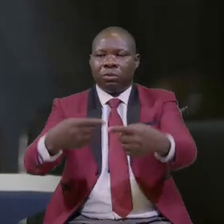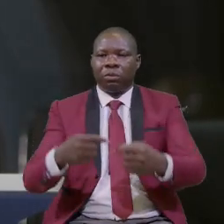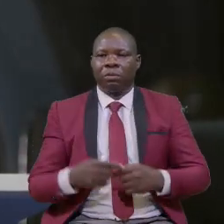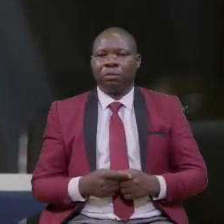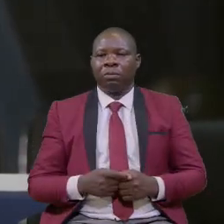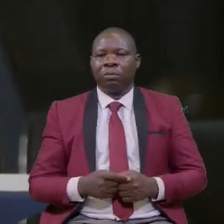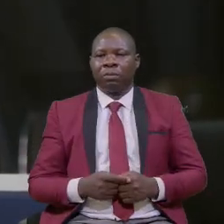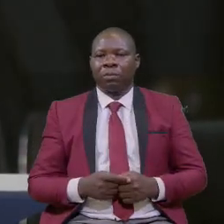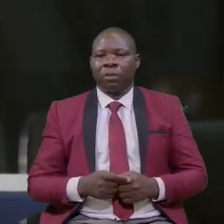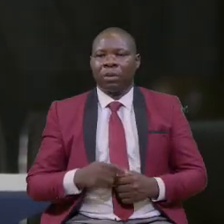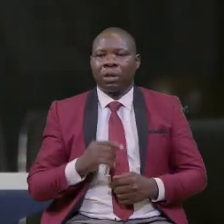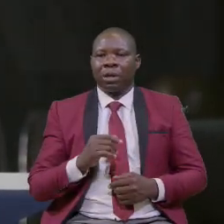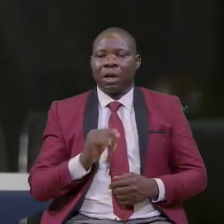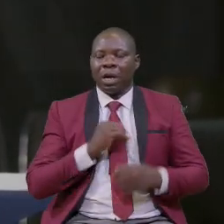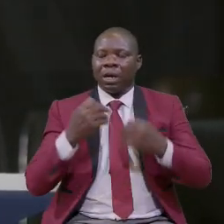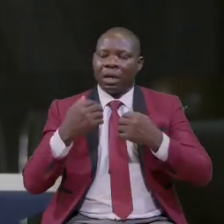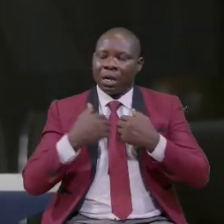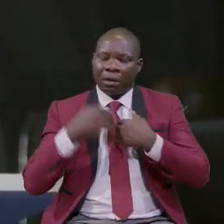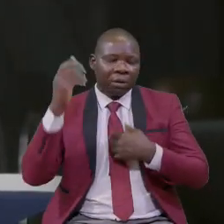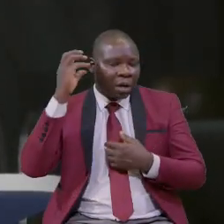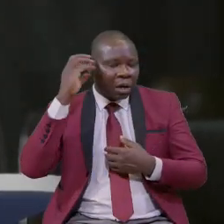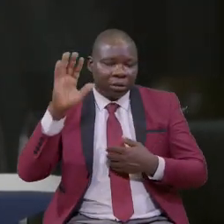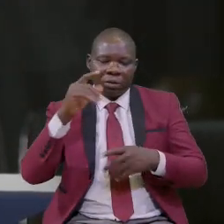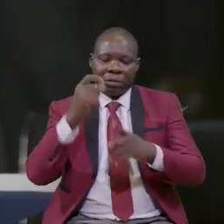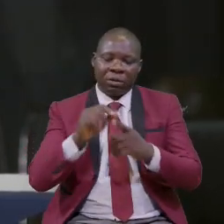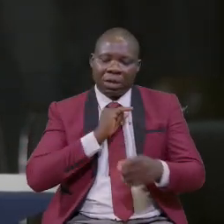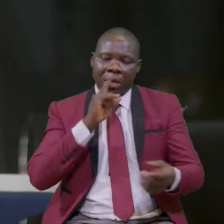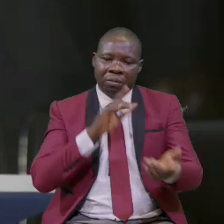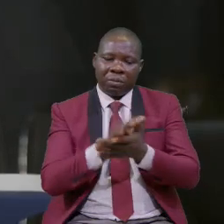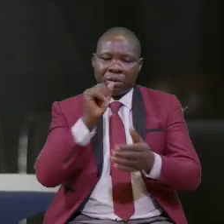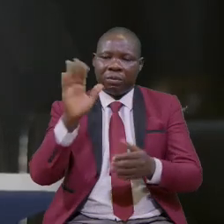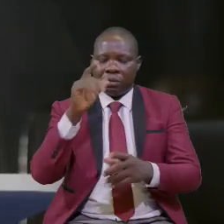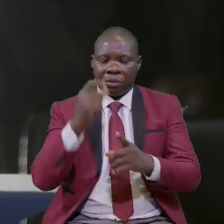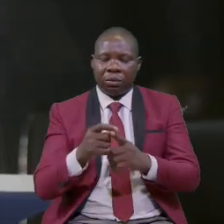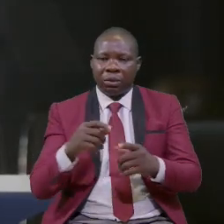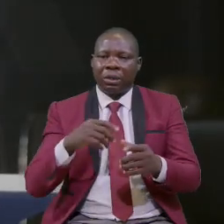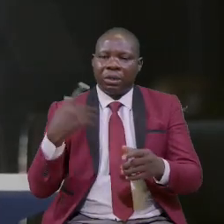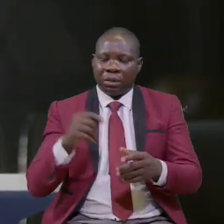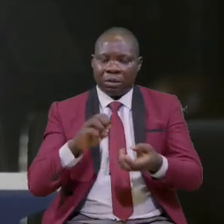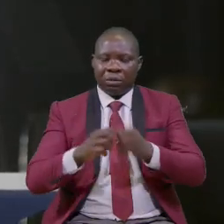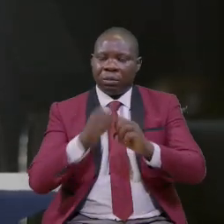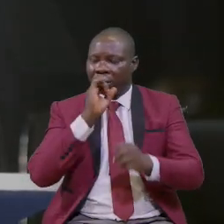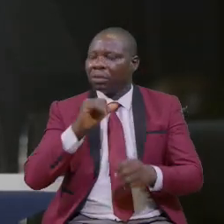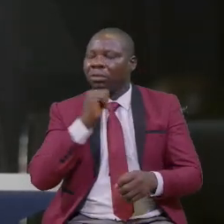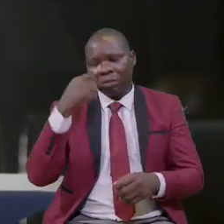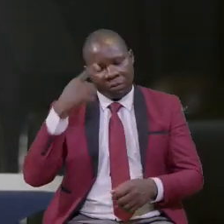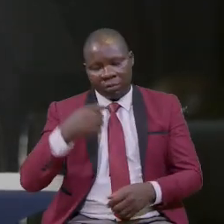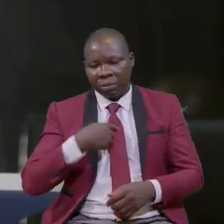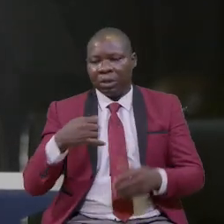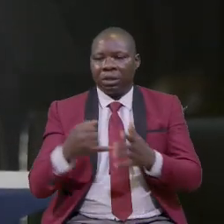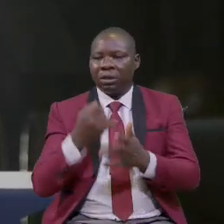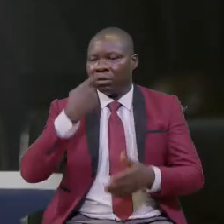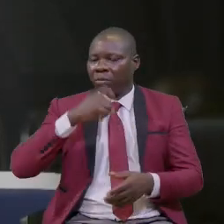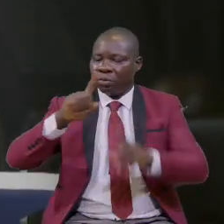I've heard your word. I believe your word. The problem is not for me, it must go.